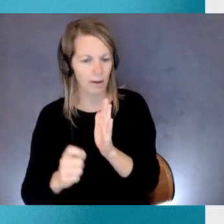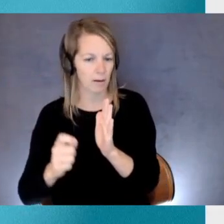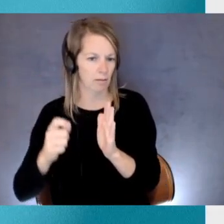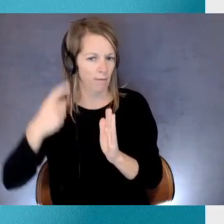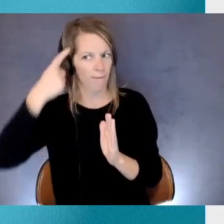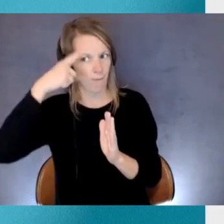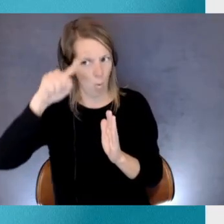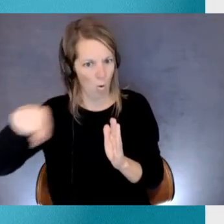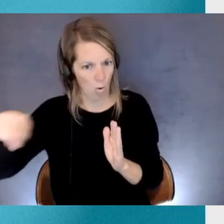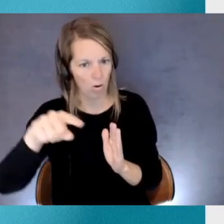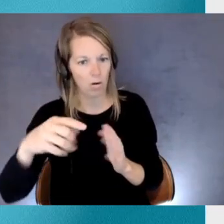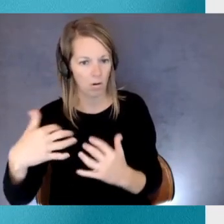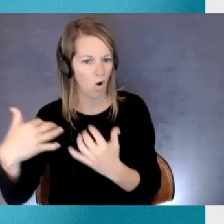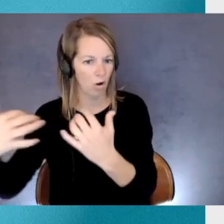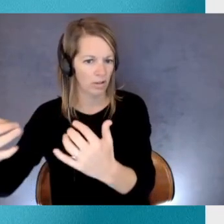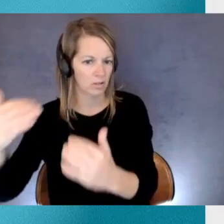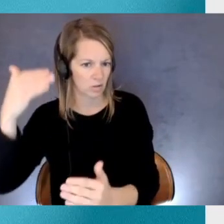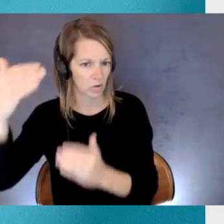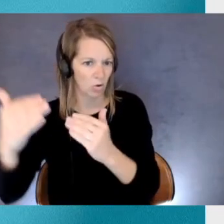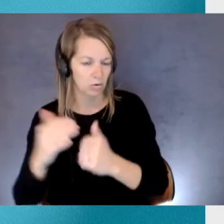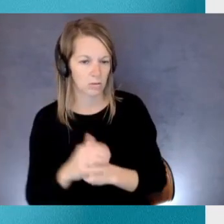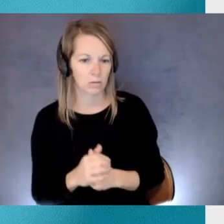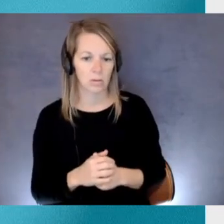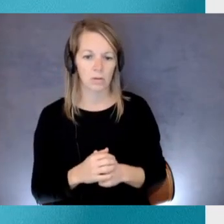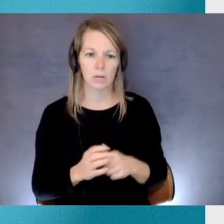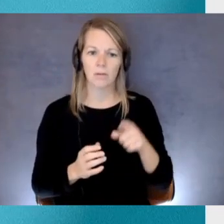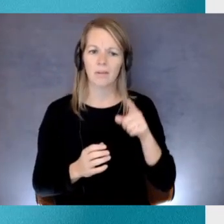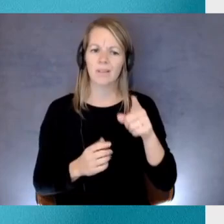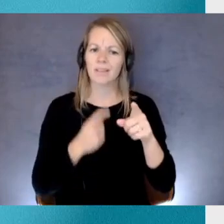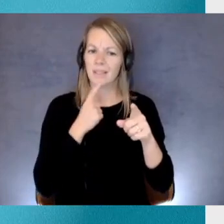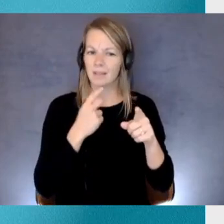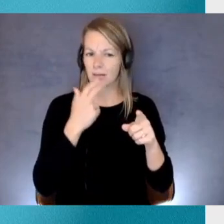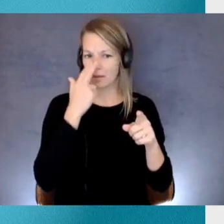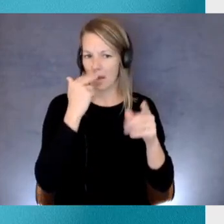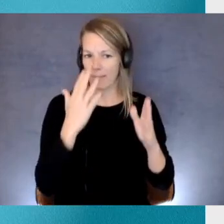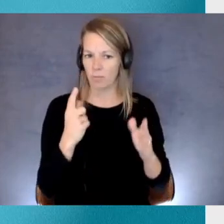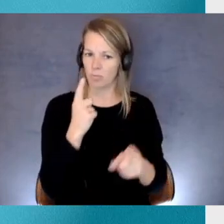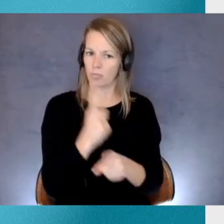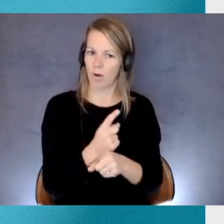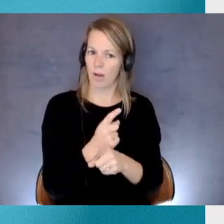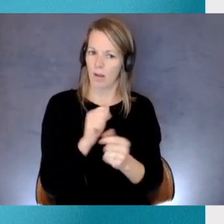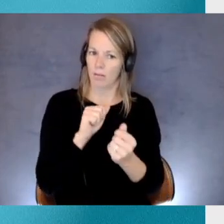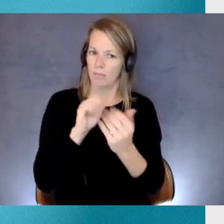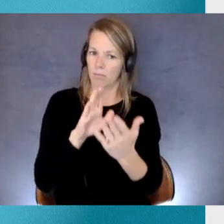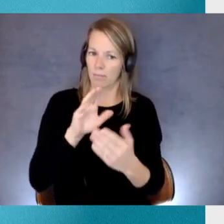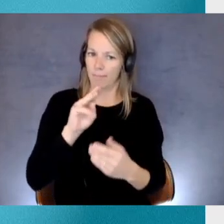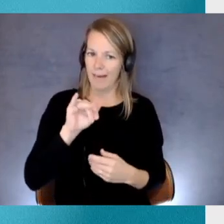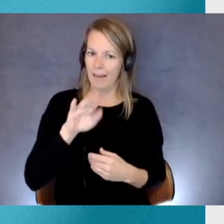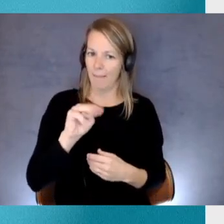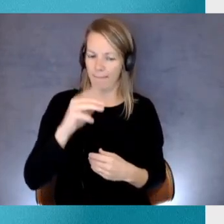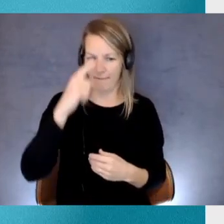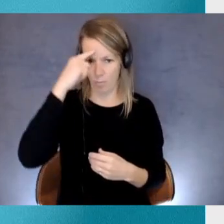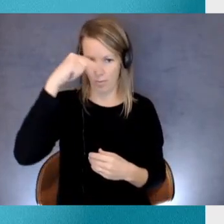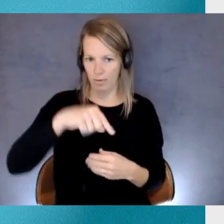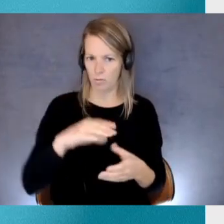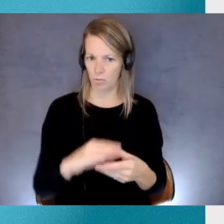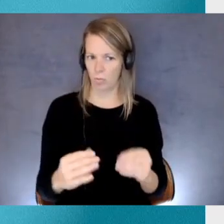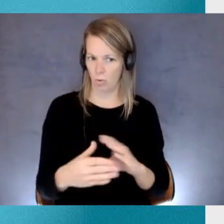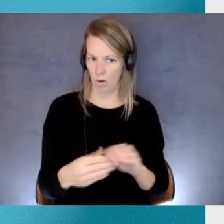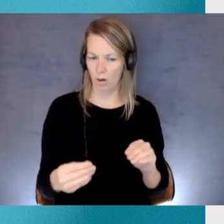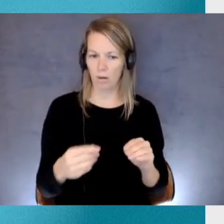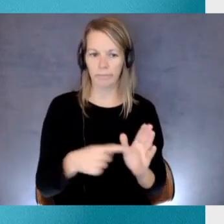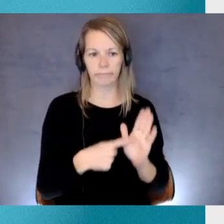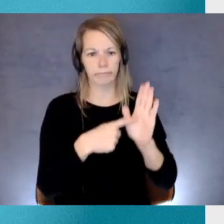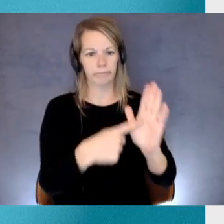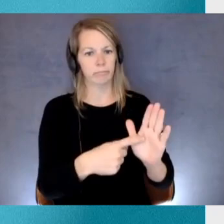experiences. Brian said about creating this book, comics were the right medium for the story I wanted to tell. They meld words and pictures to convey an